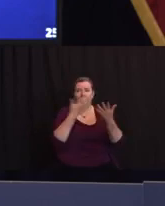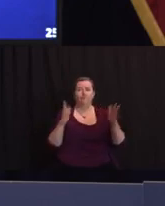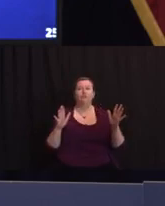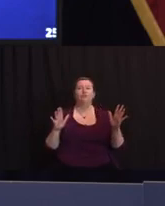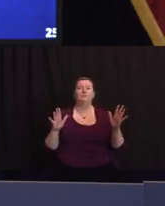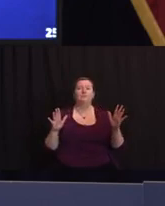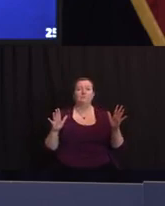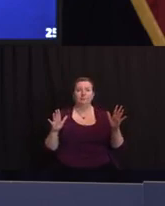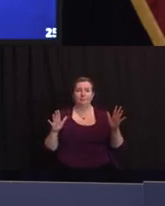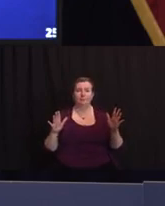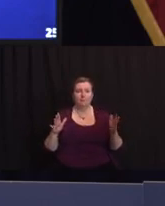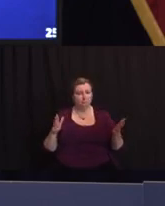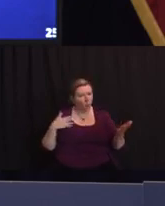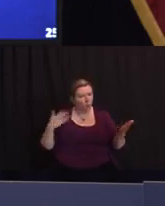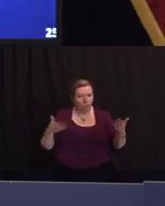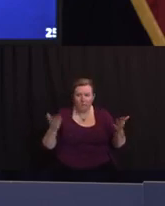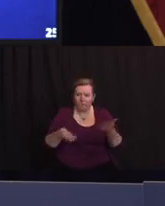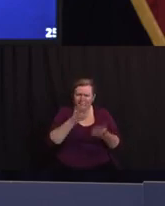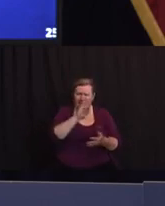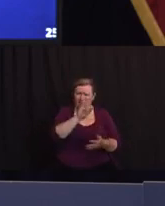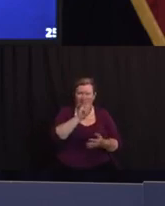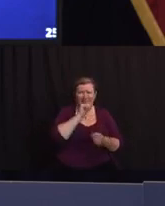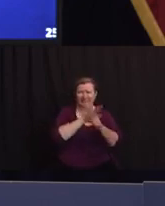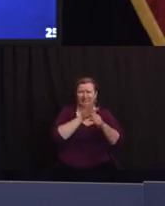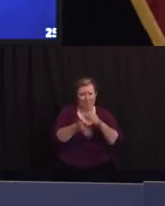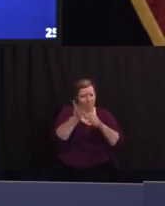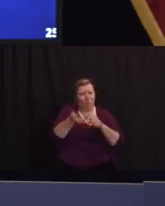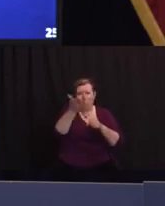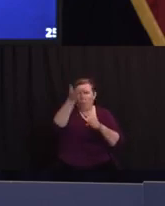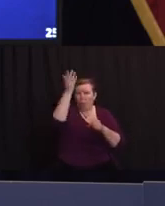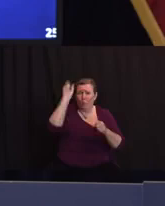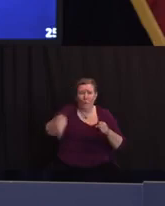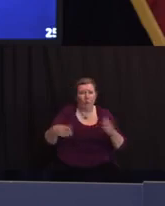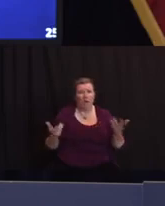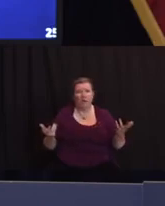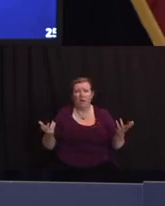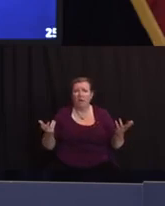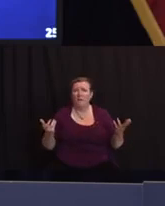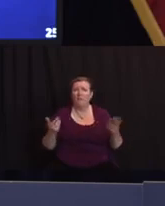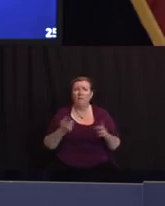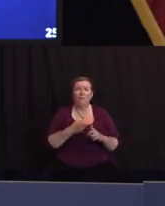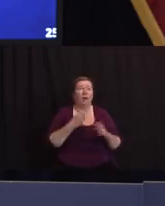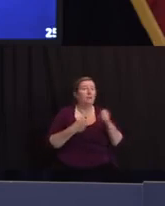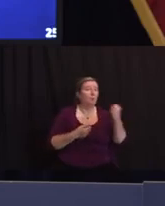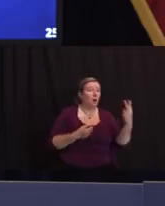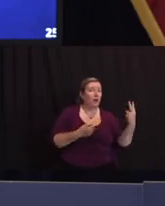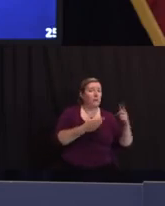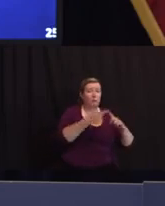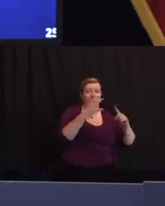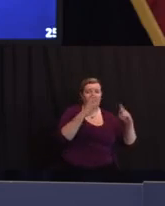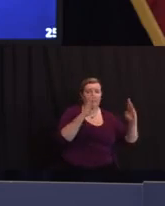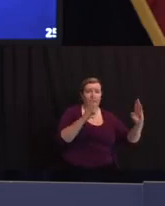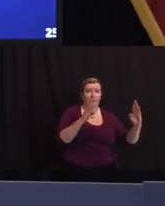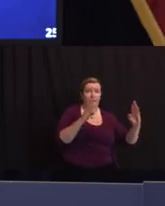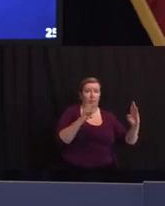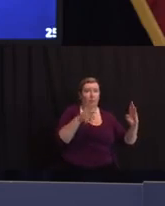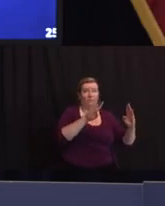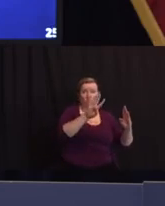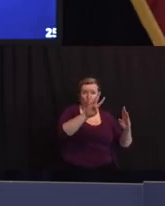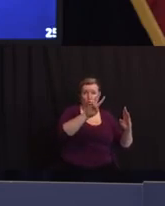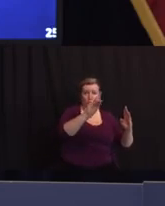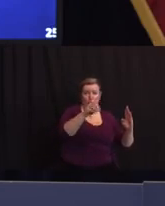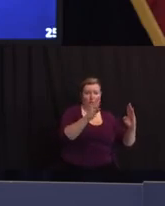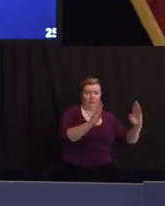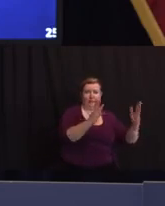to increase that rate. And only 42% of those 12 to 17 have received at least one dose